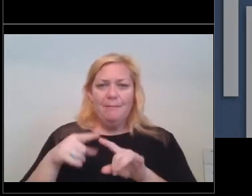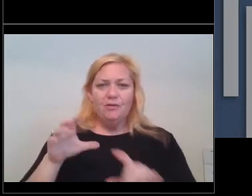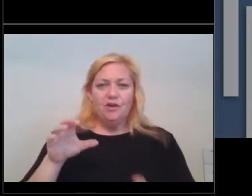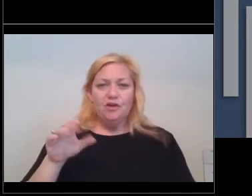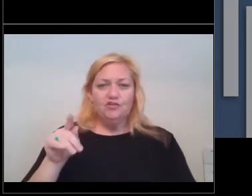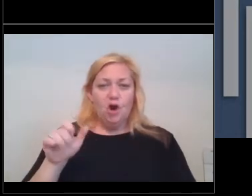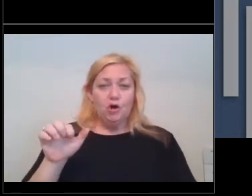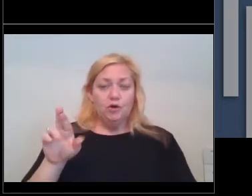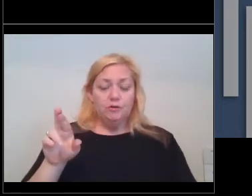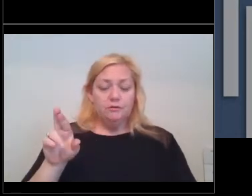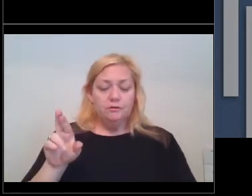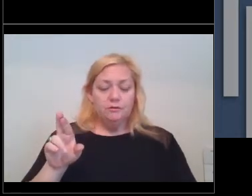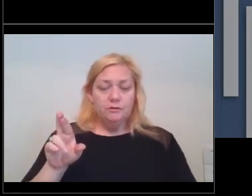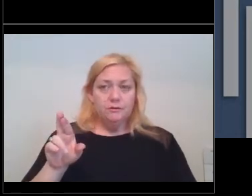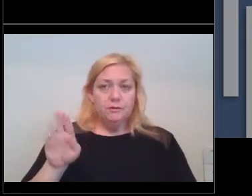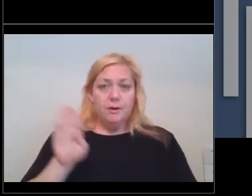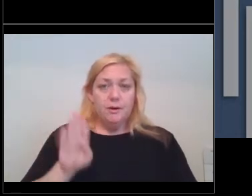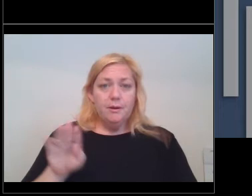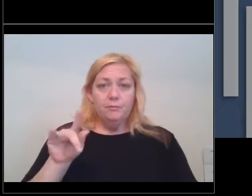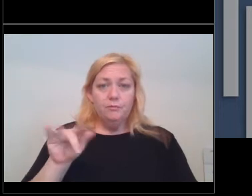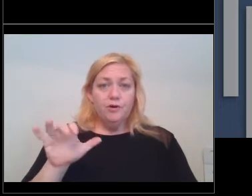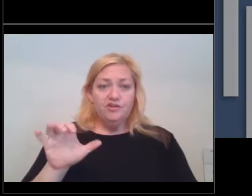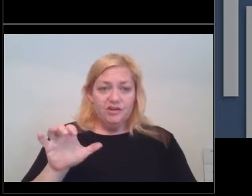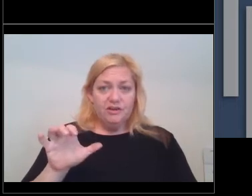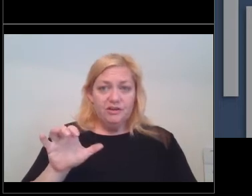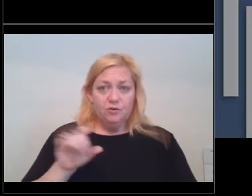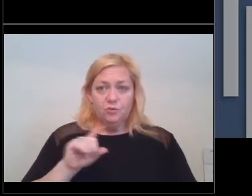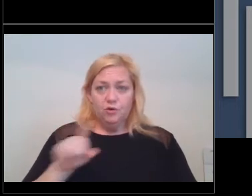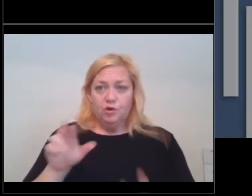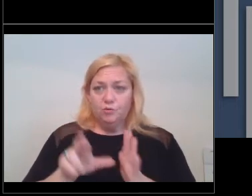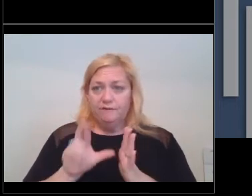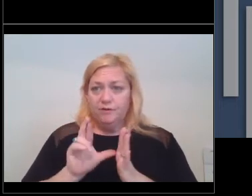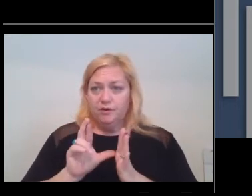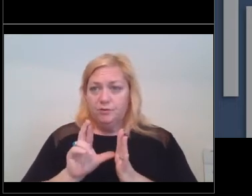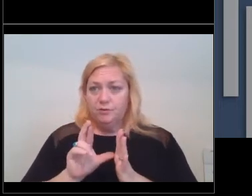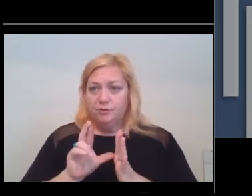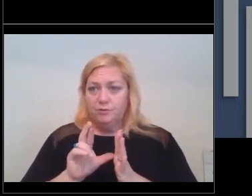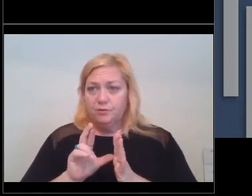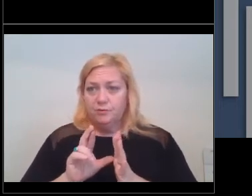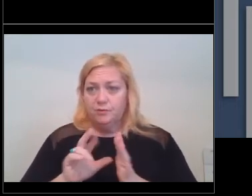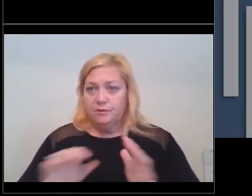And Bridget, will you review that comment?